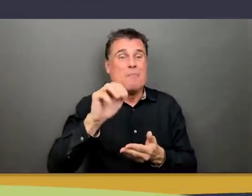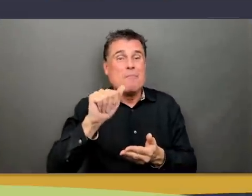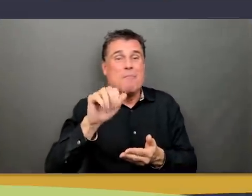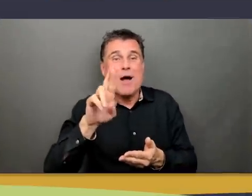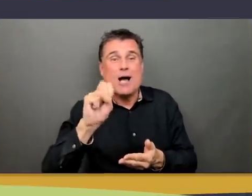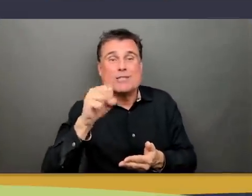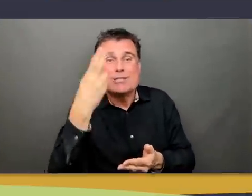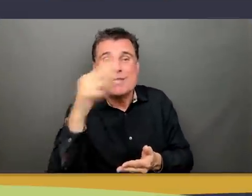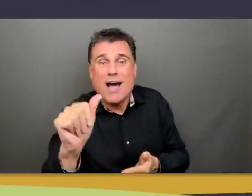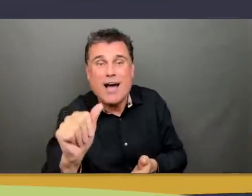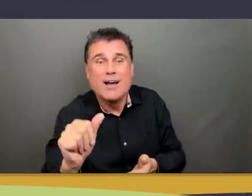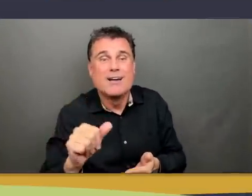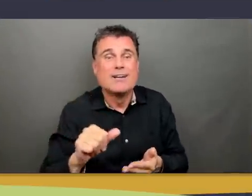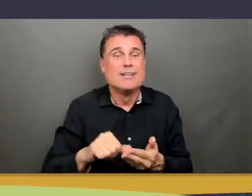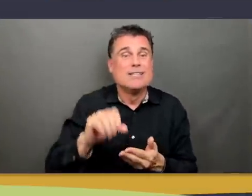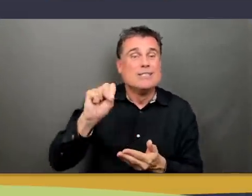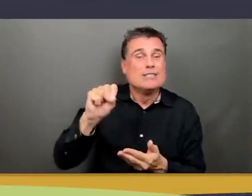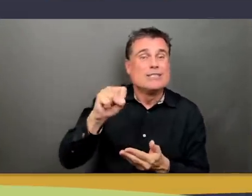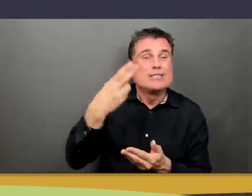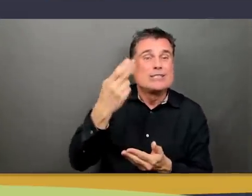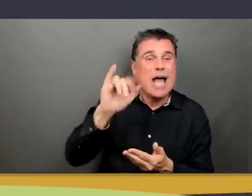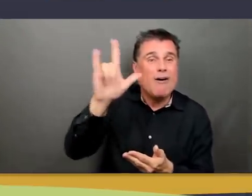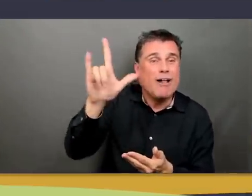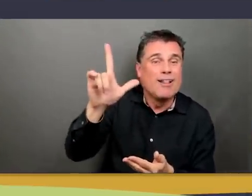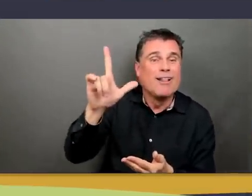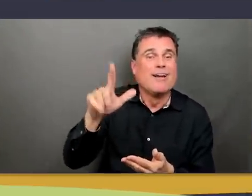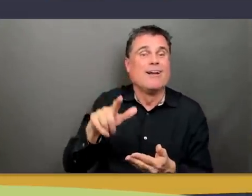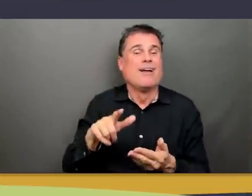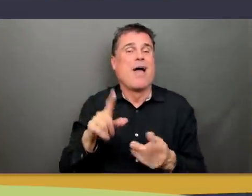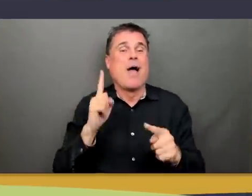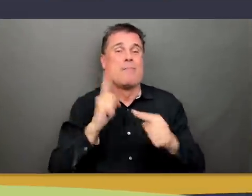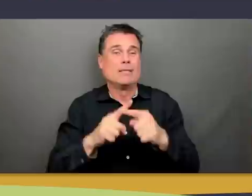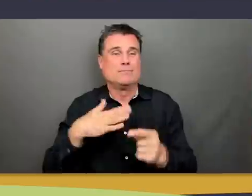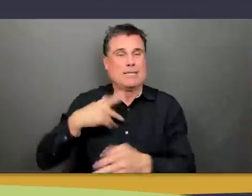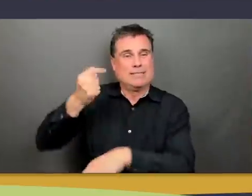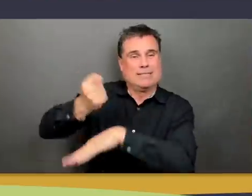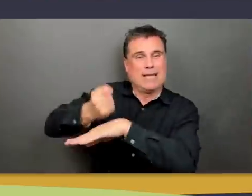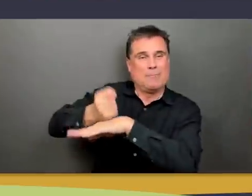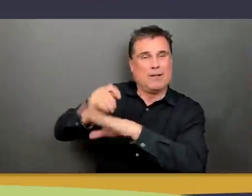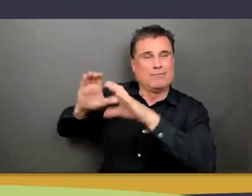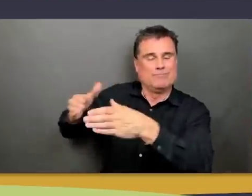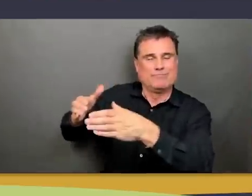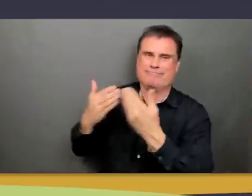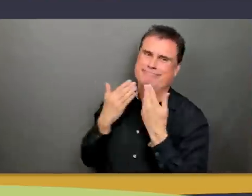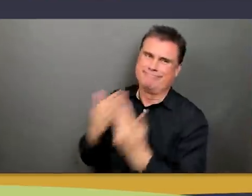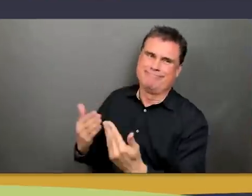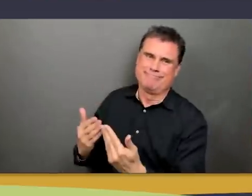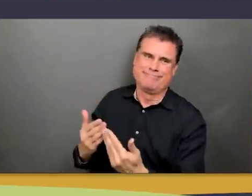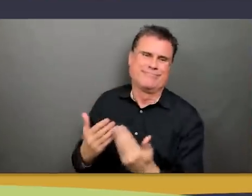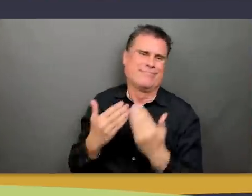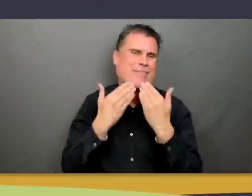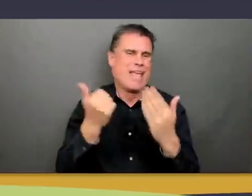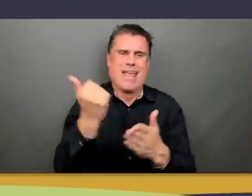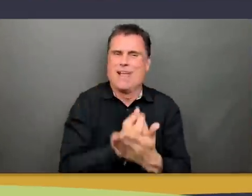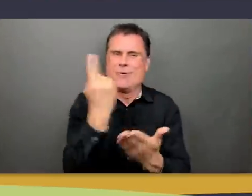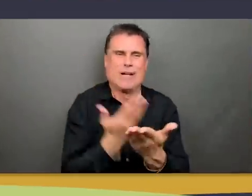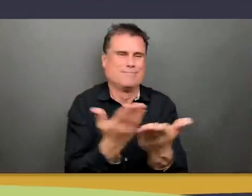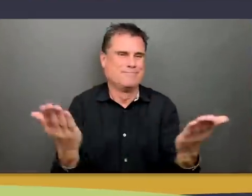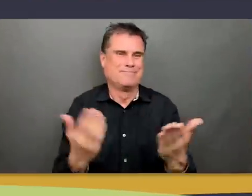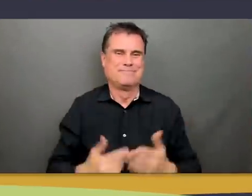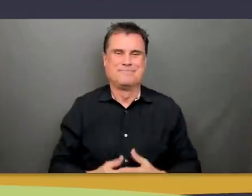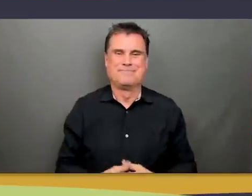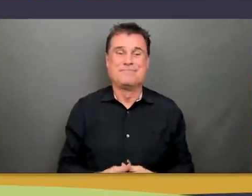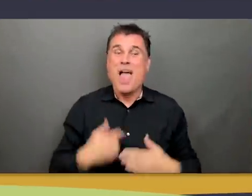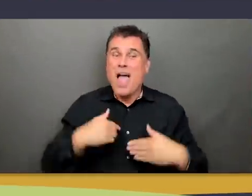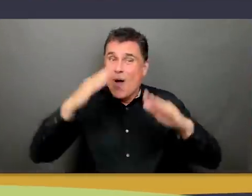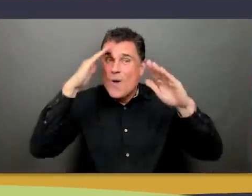Temple, from the local universities, local high school. Thank you all you guys for all the support. And I hope by